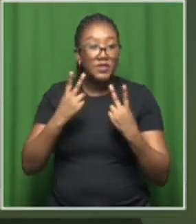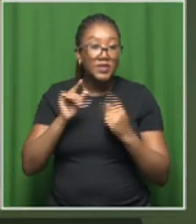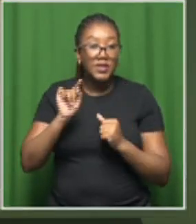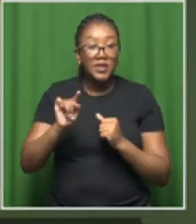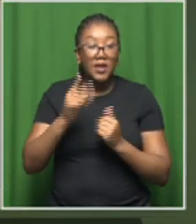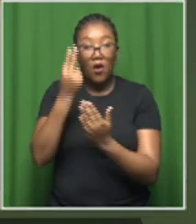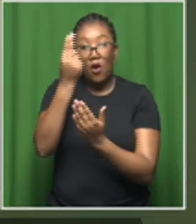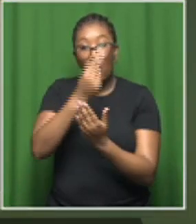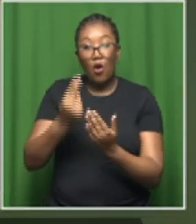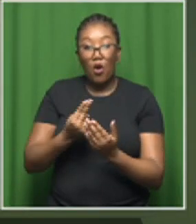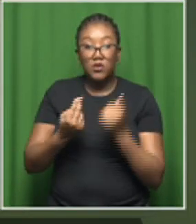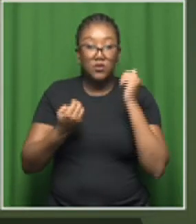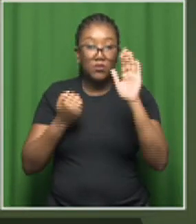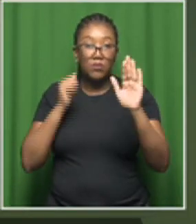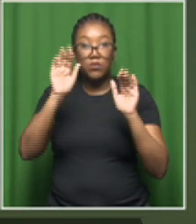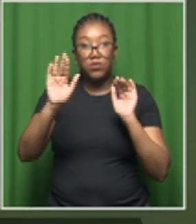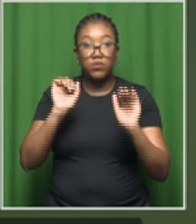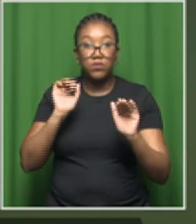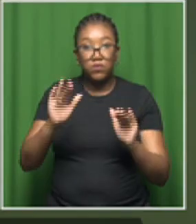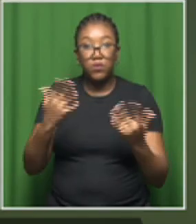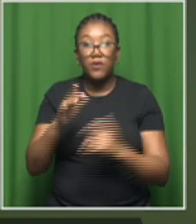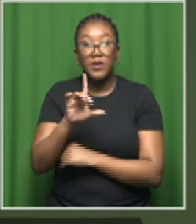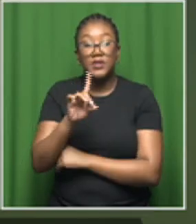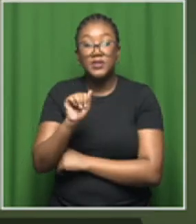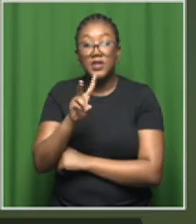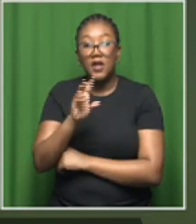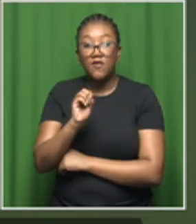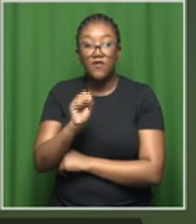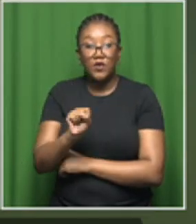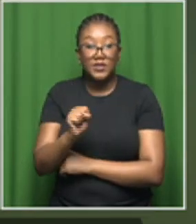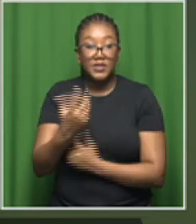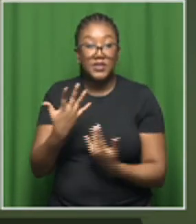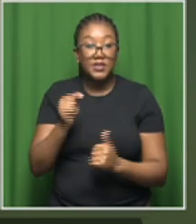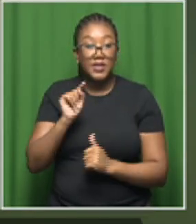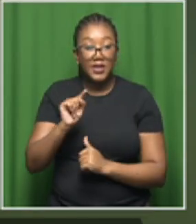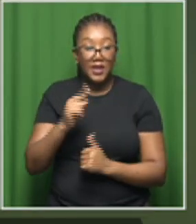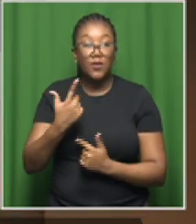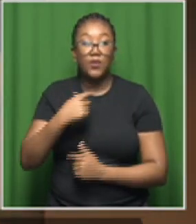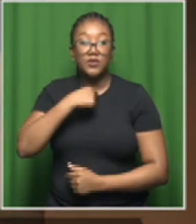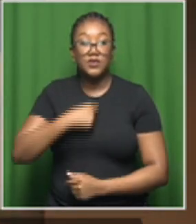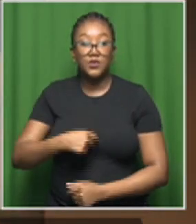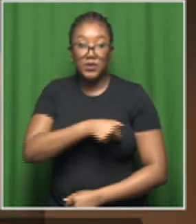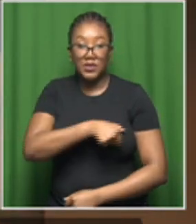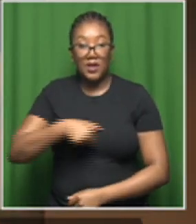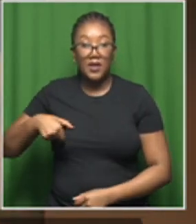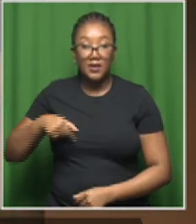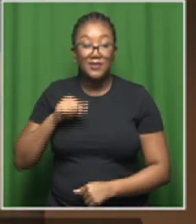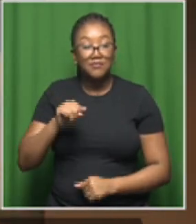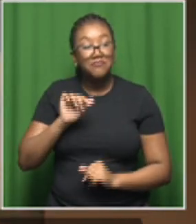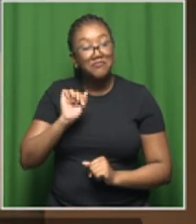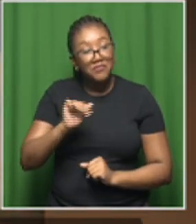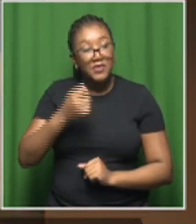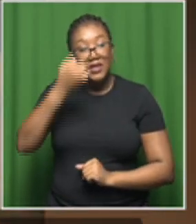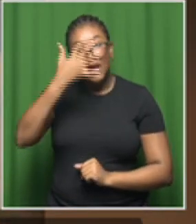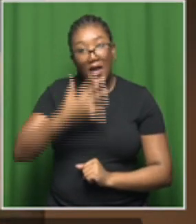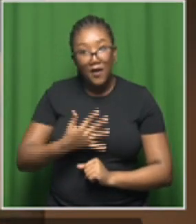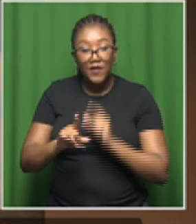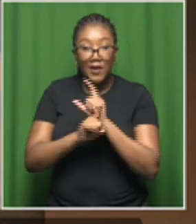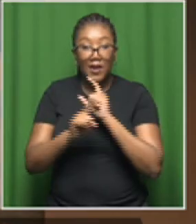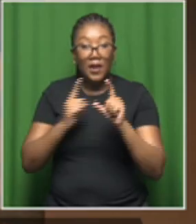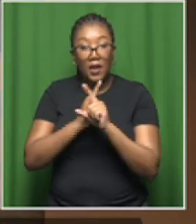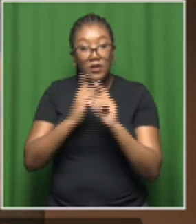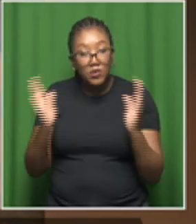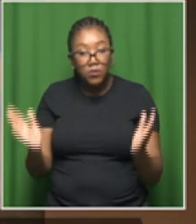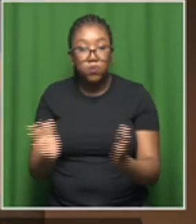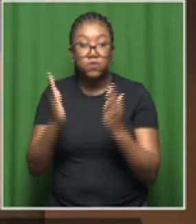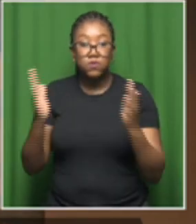World Economic Forum in Davos. Now, the exhibition forms part of its commitment to celebrating African culture and just reinforcing the importance of art as a